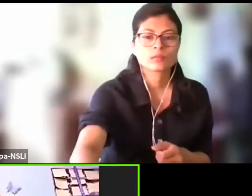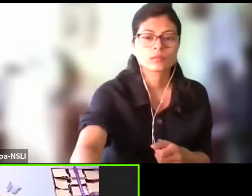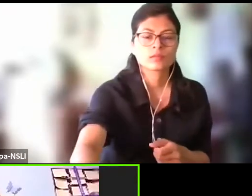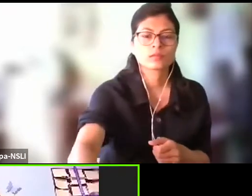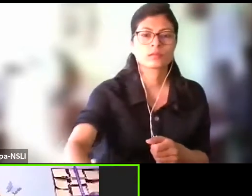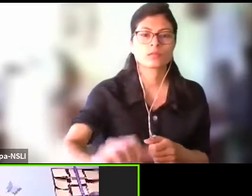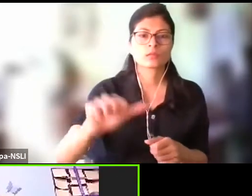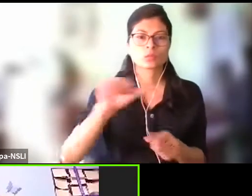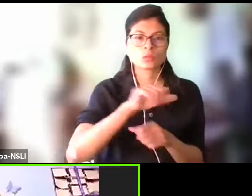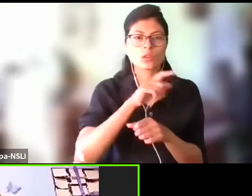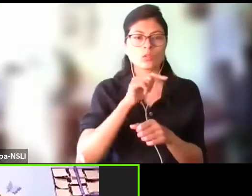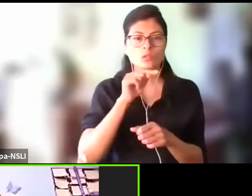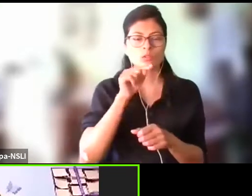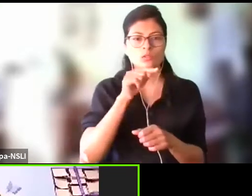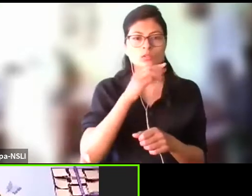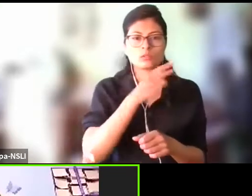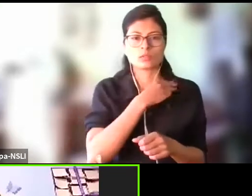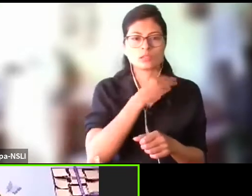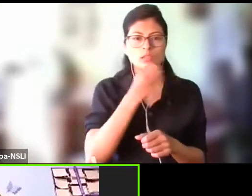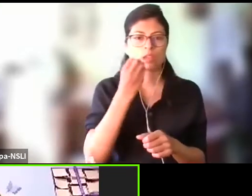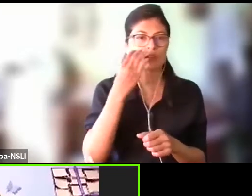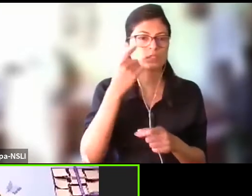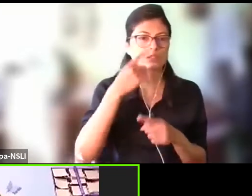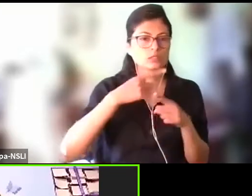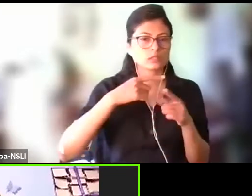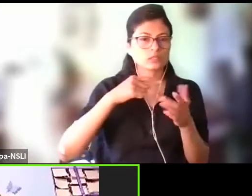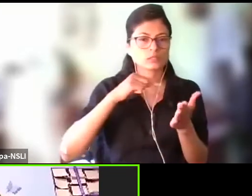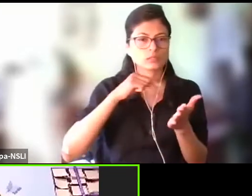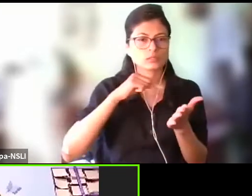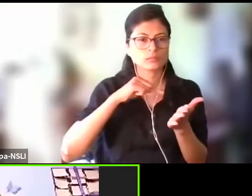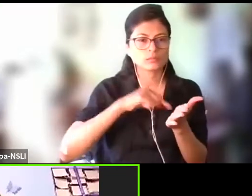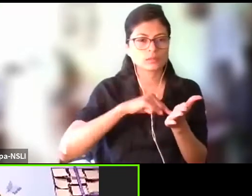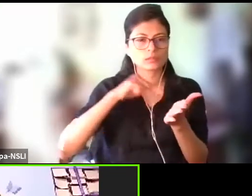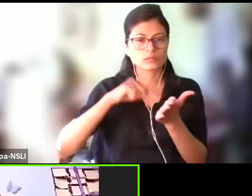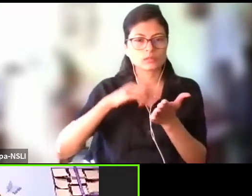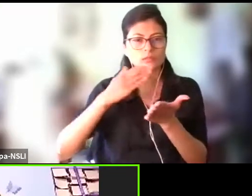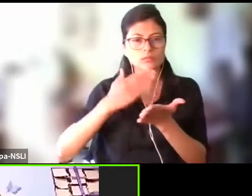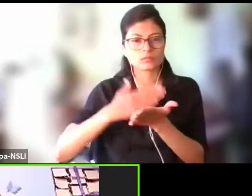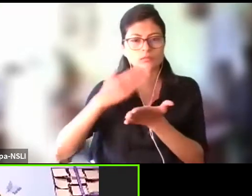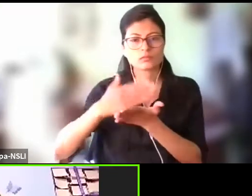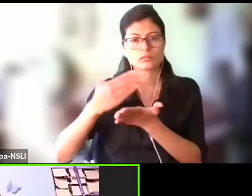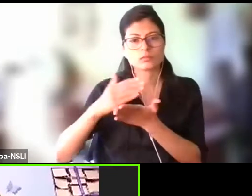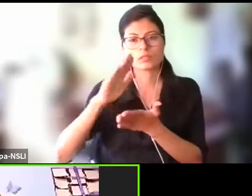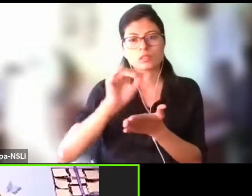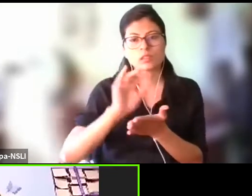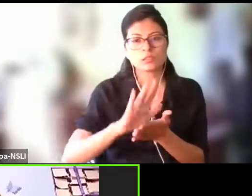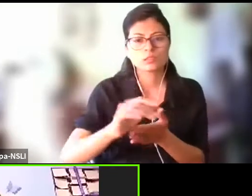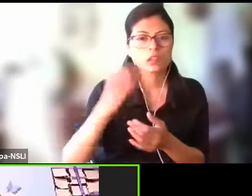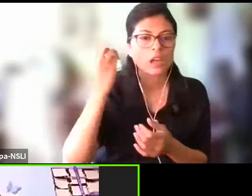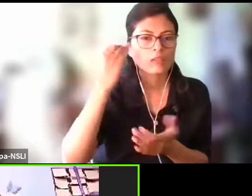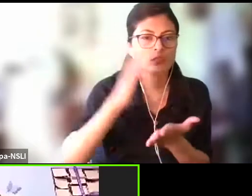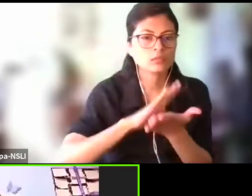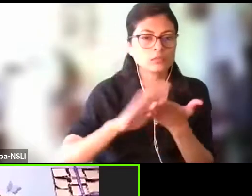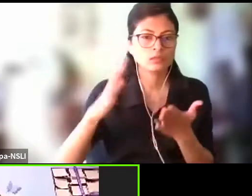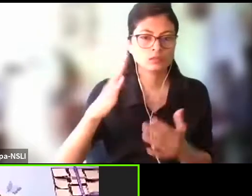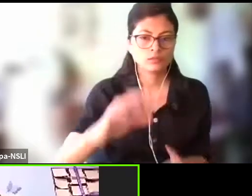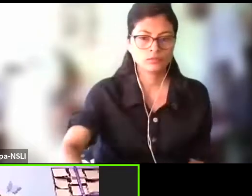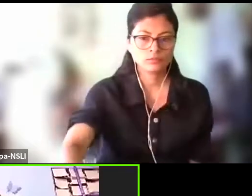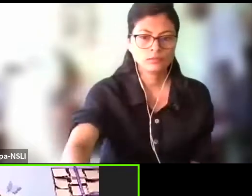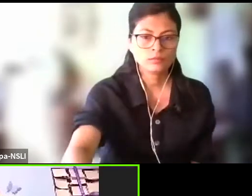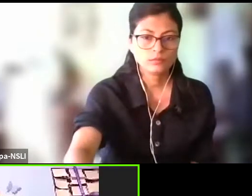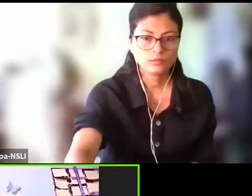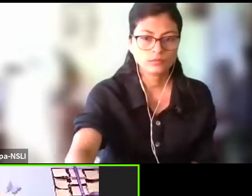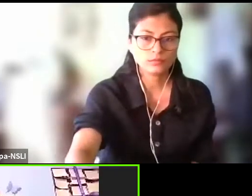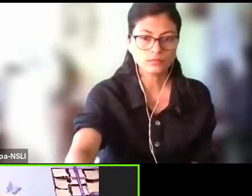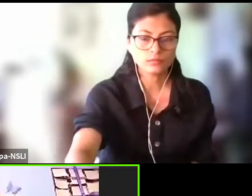being caused upon the forest. Meanwhile, the women who are excluded from the forest are those